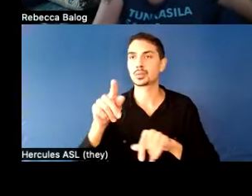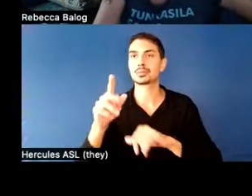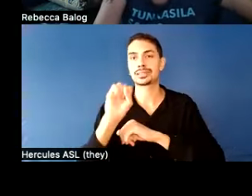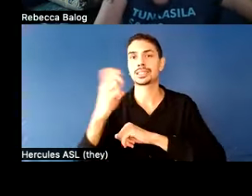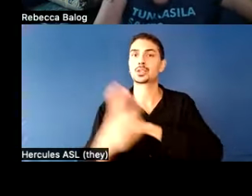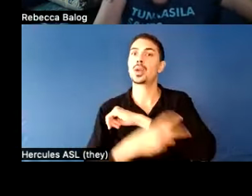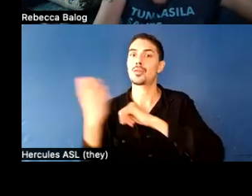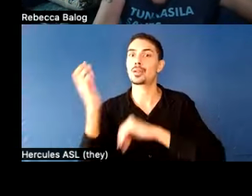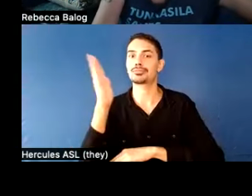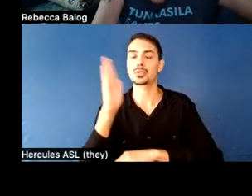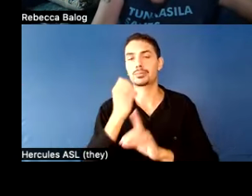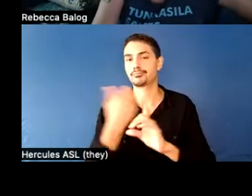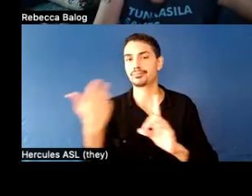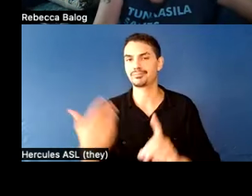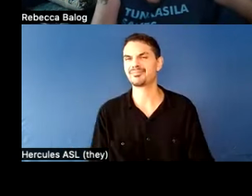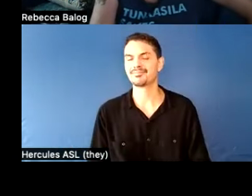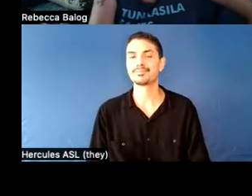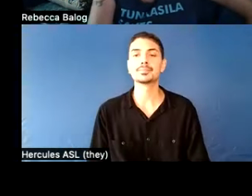module.